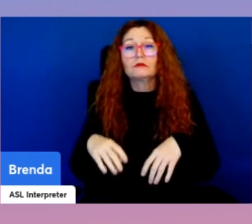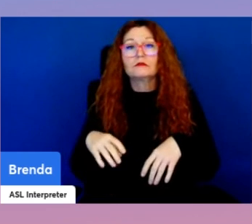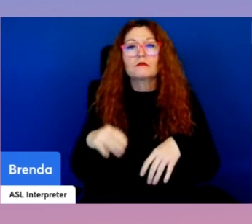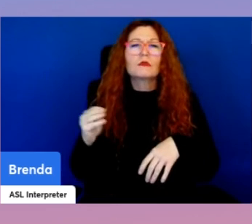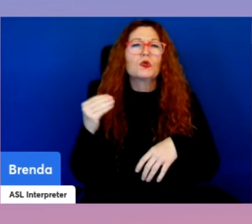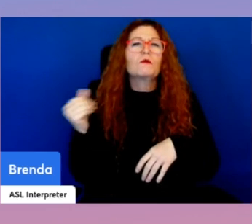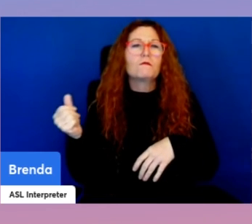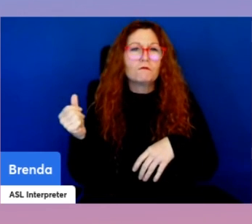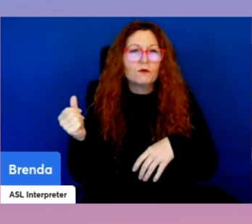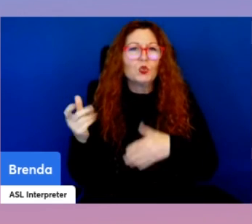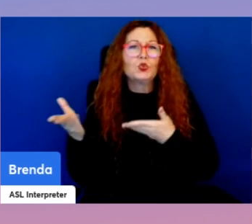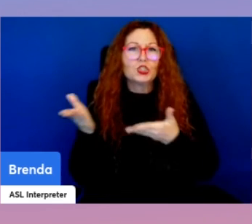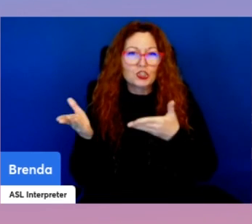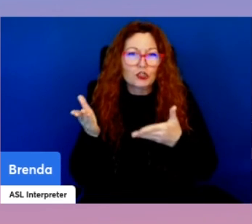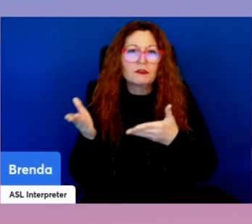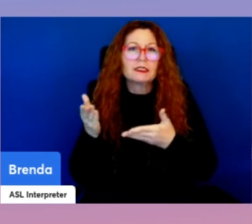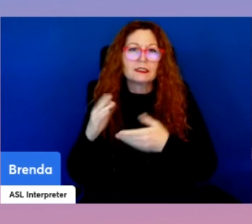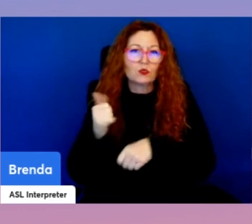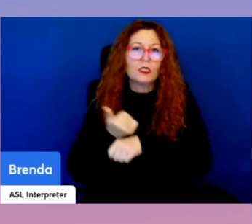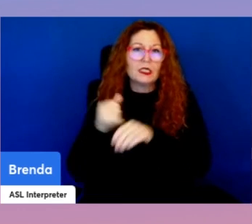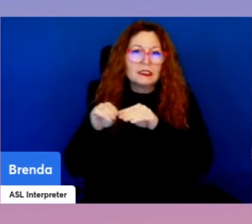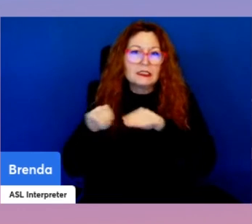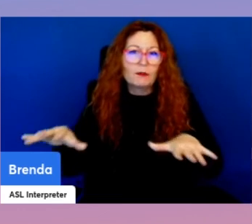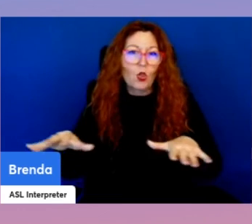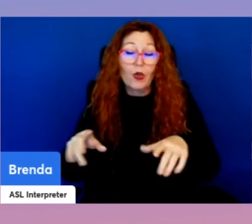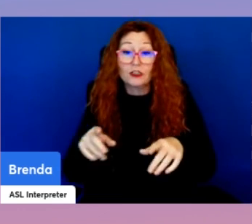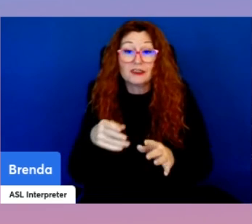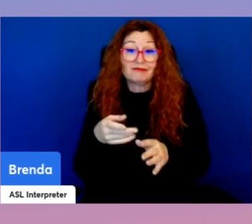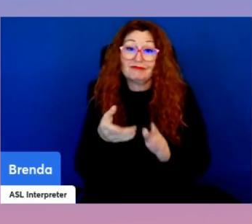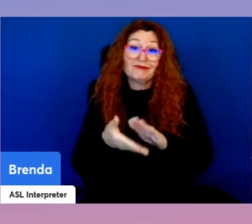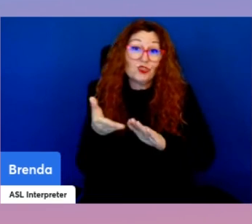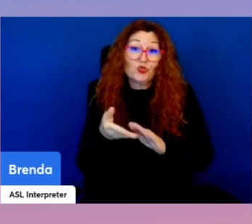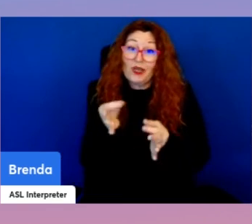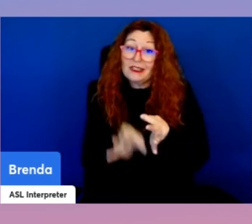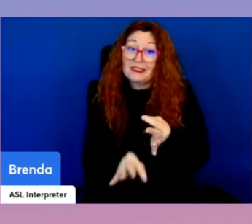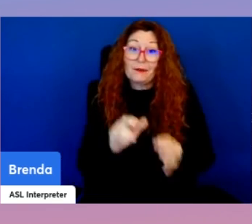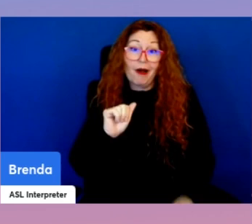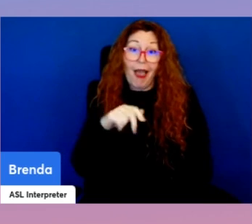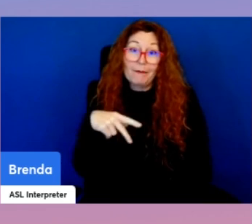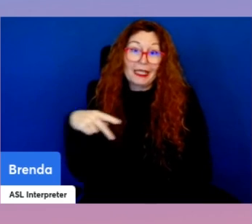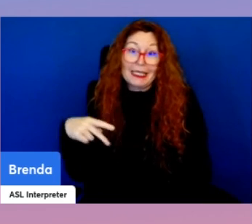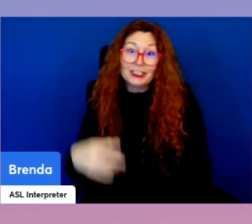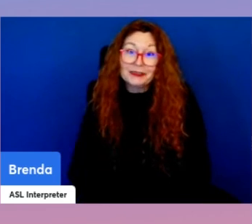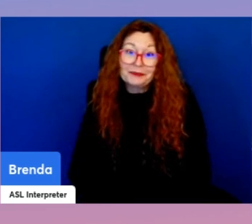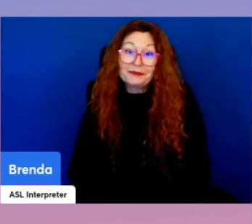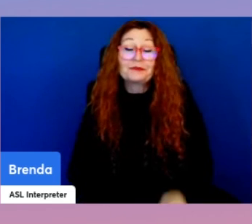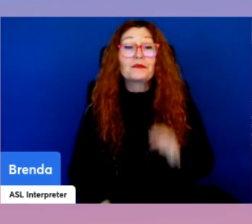services that we deploy to run like a simple application. So definitely go check this out.